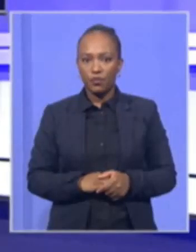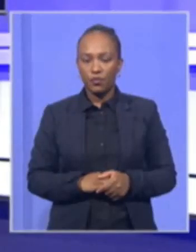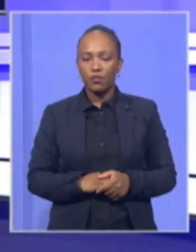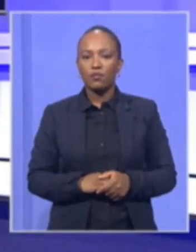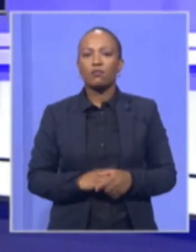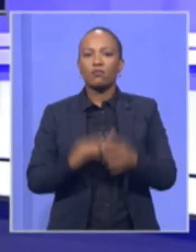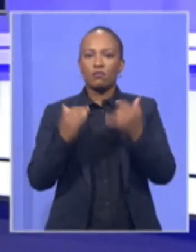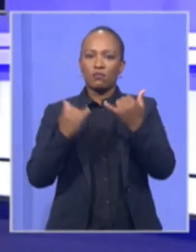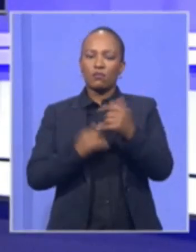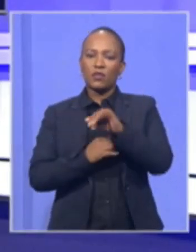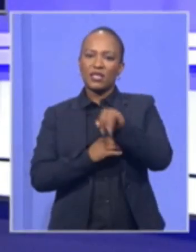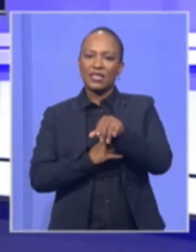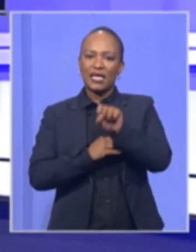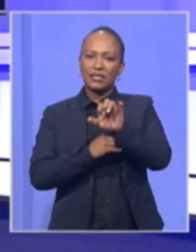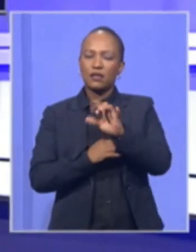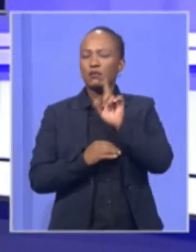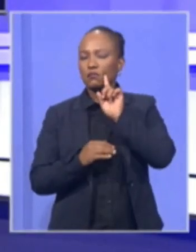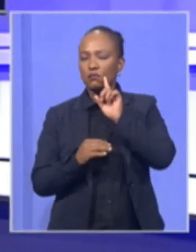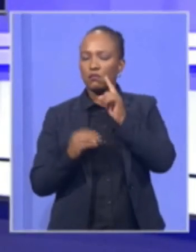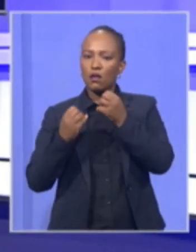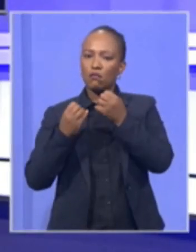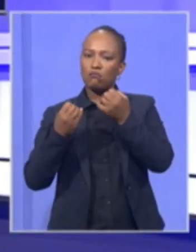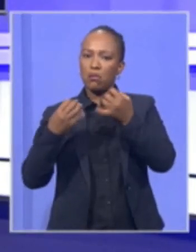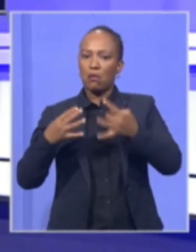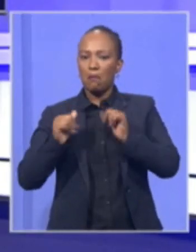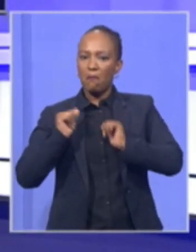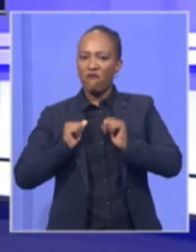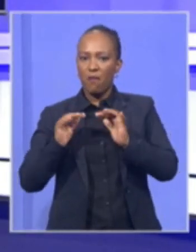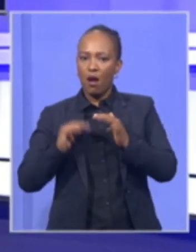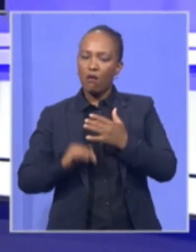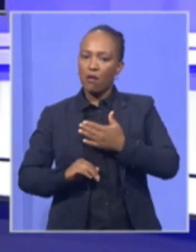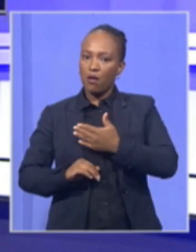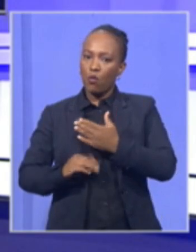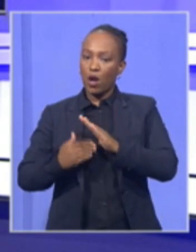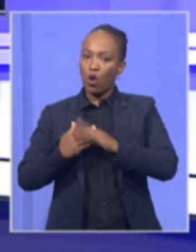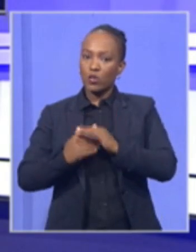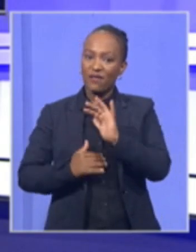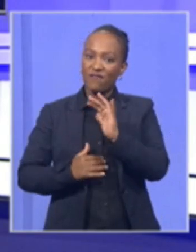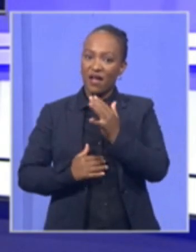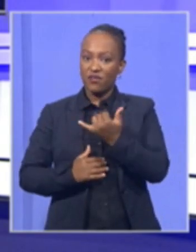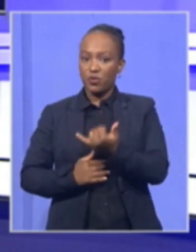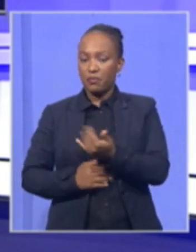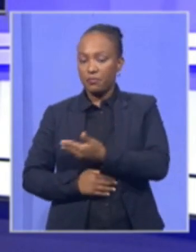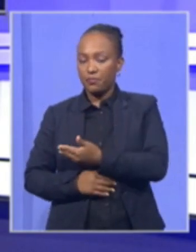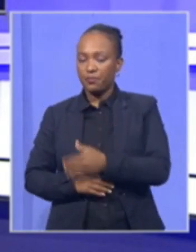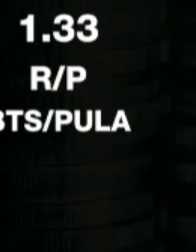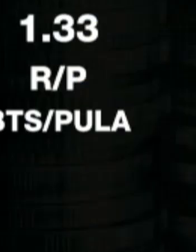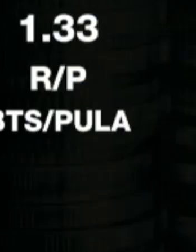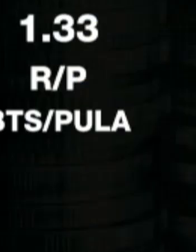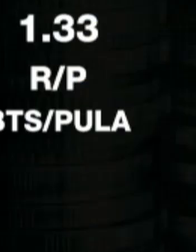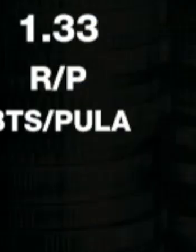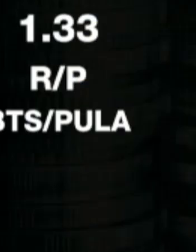Bjala re boneng ka boripana gore mebaraka ya dišere e hlwele ye mebjang ge JSE e tswalela pejana iring ya bohlano.